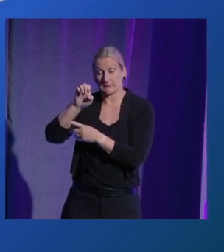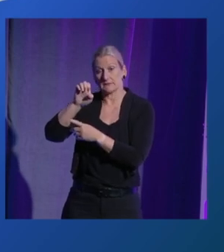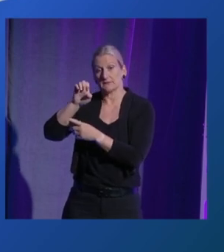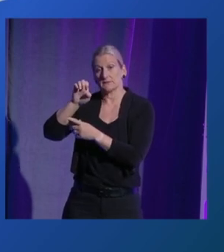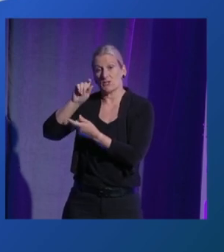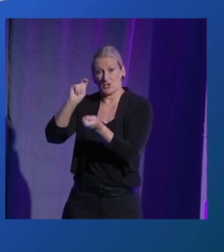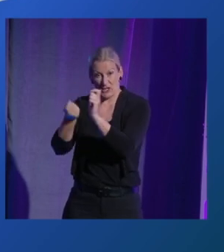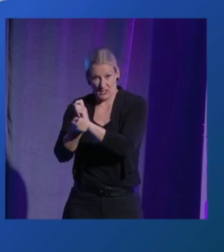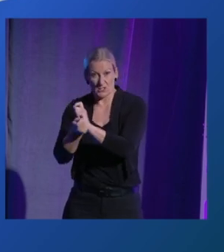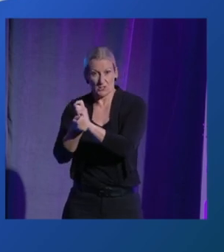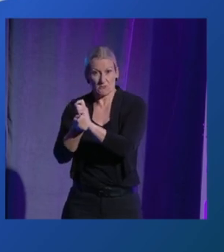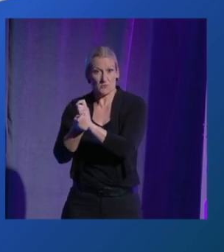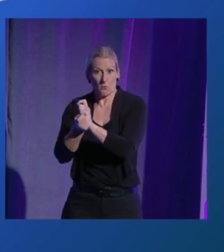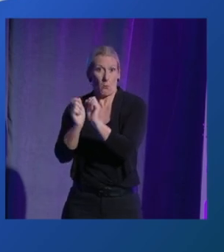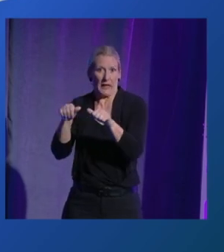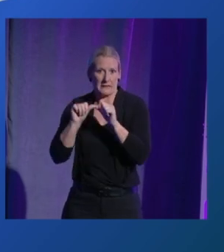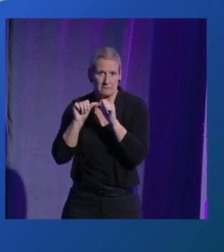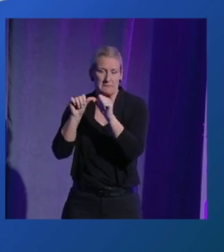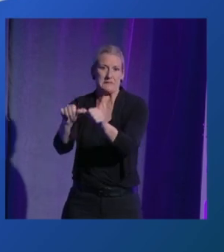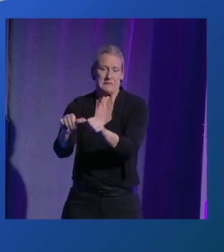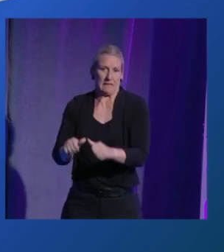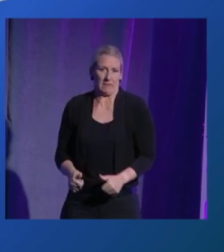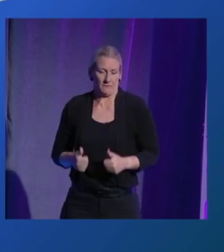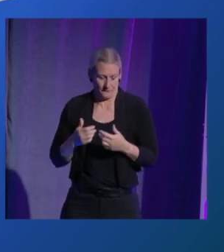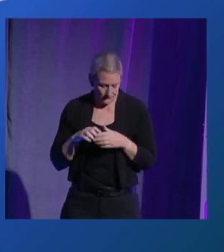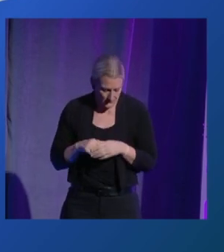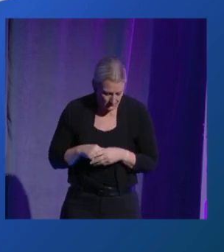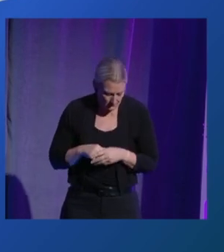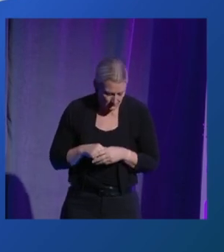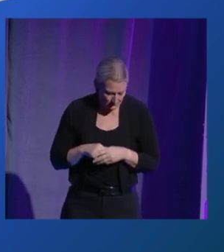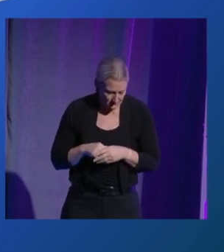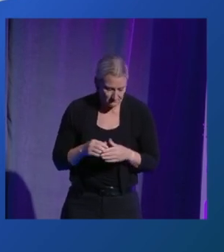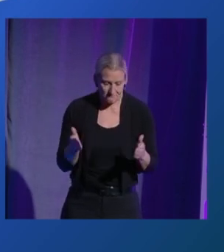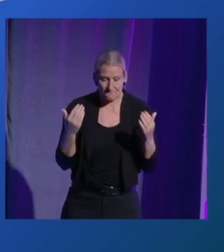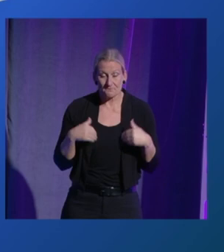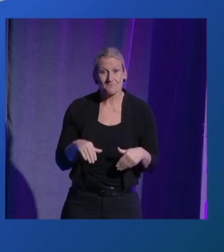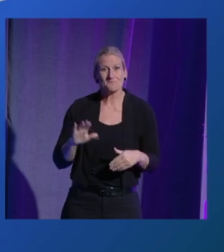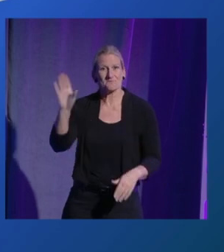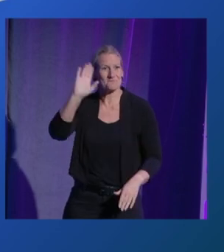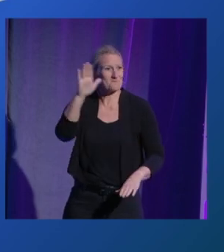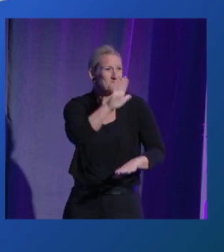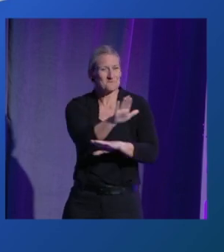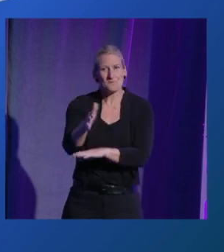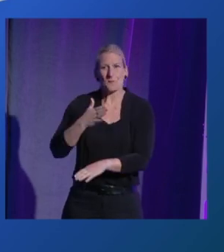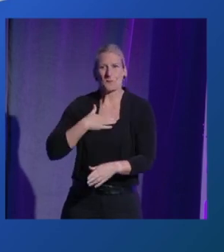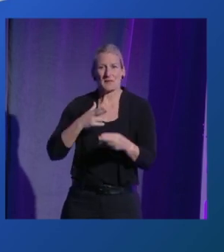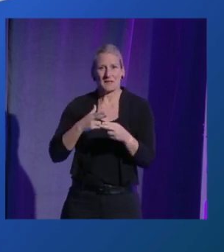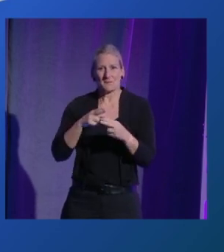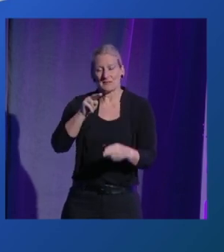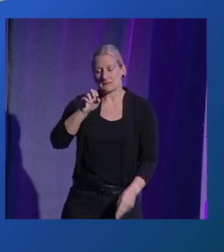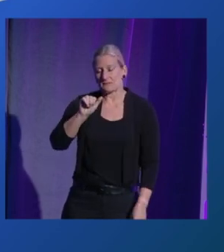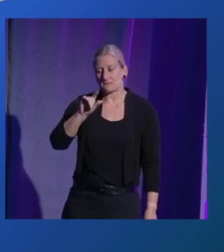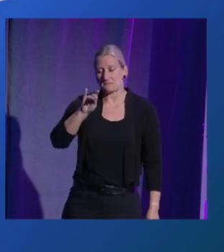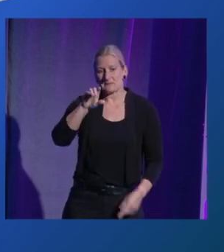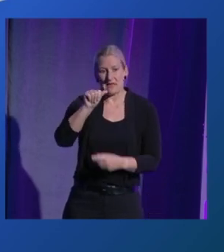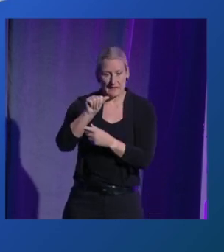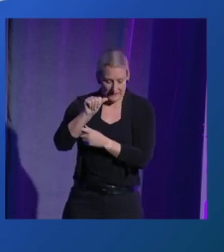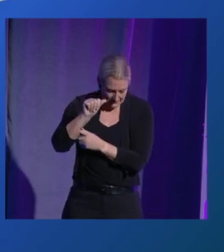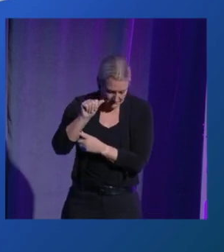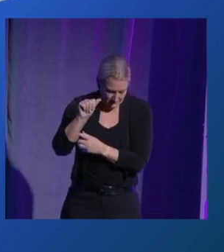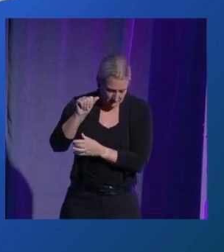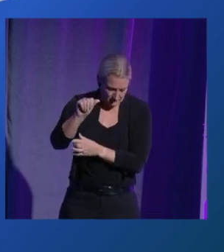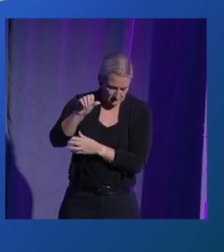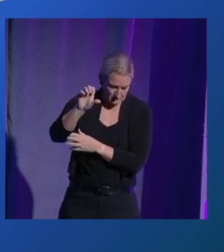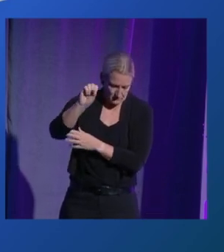sustainability NAD um hi everybody good afternoon my name is Nadia Shakur and I am a principal investigator at the Donald Danforth